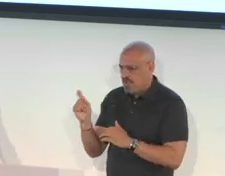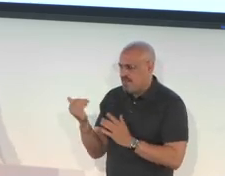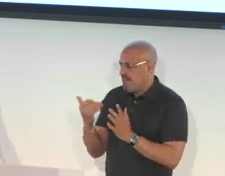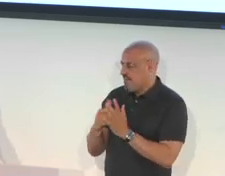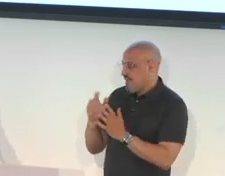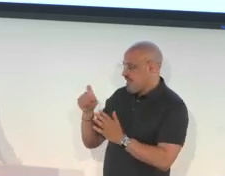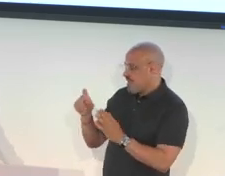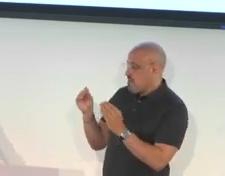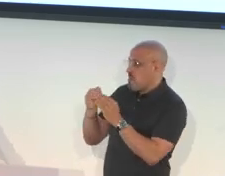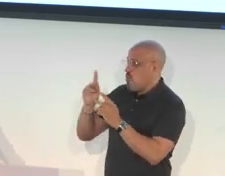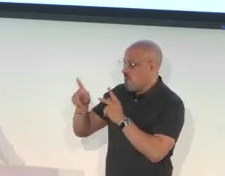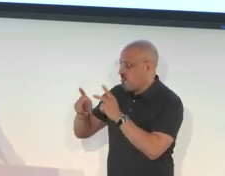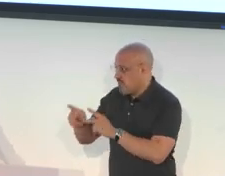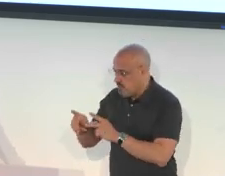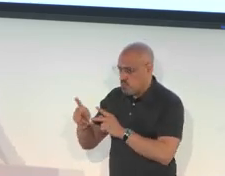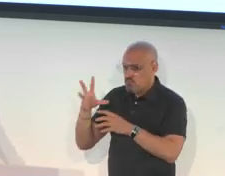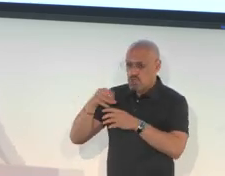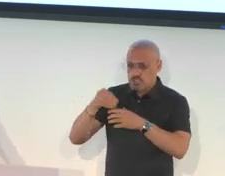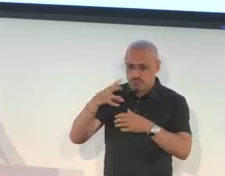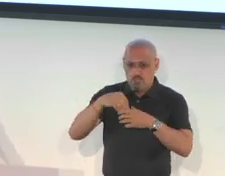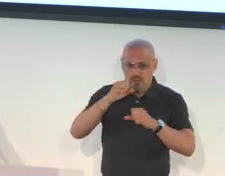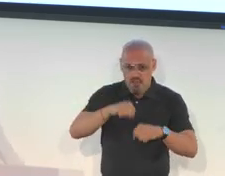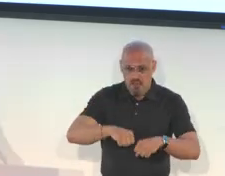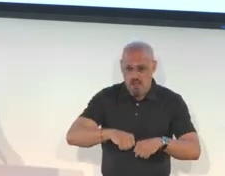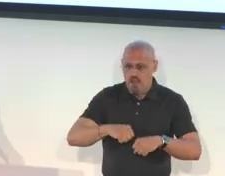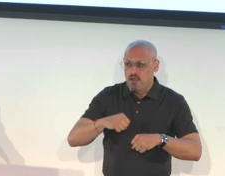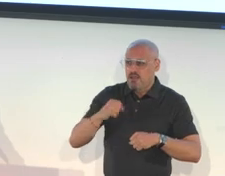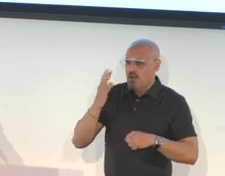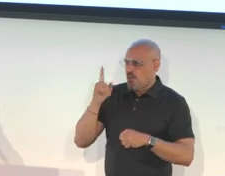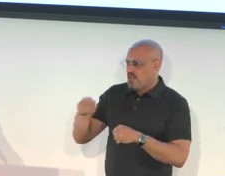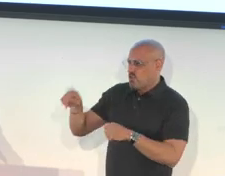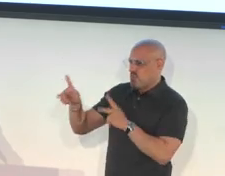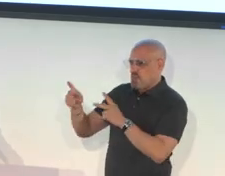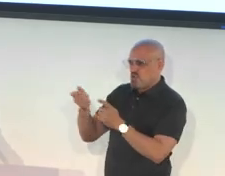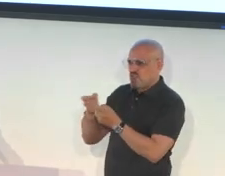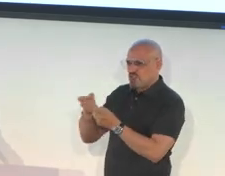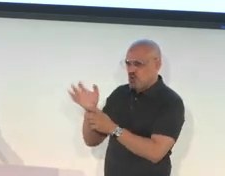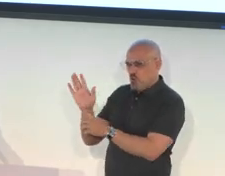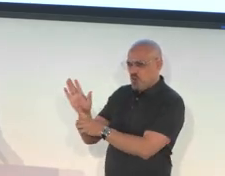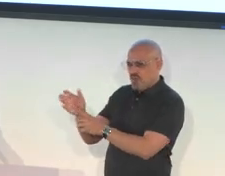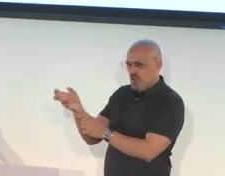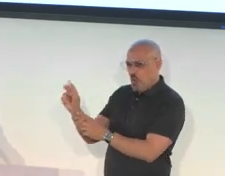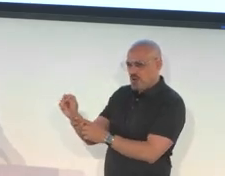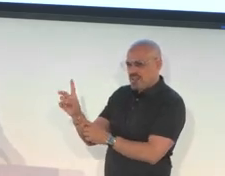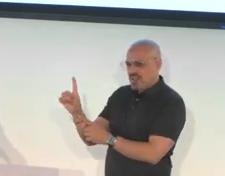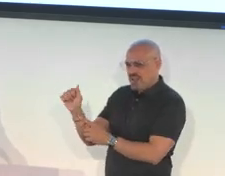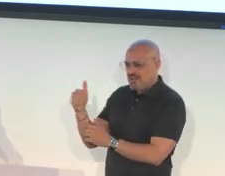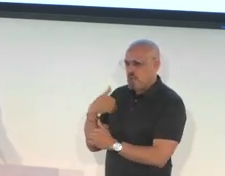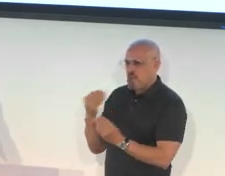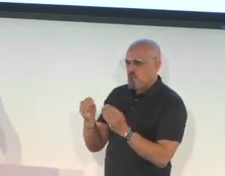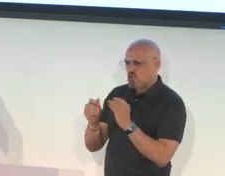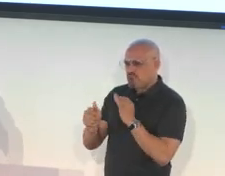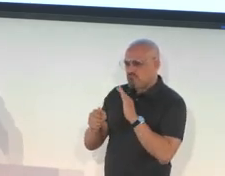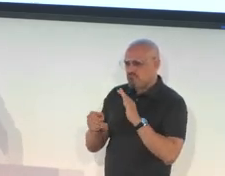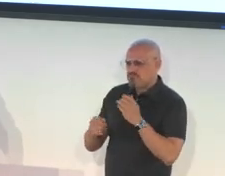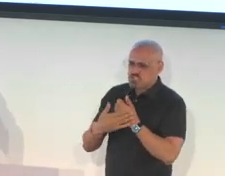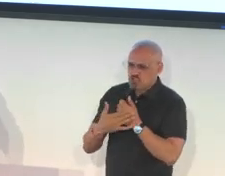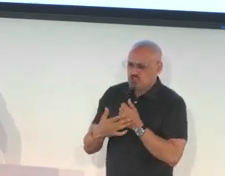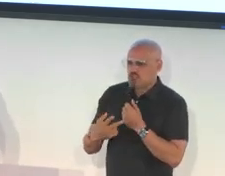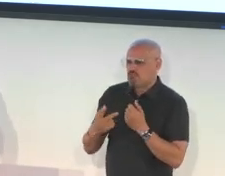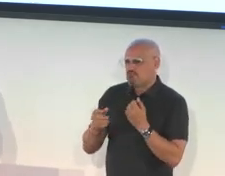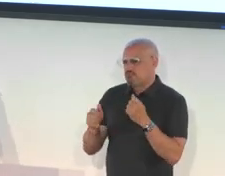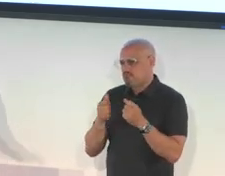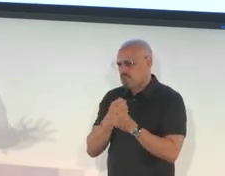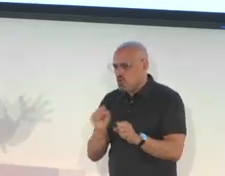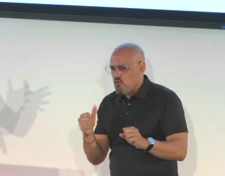to more people being able to participate because those people have control over their data, they have more security in it, they have more understanding of it. So